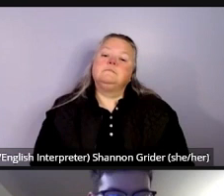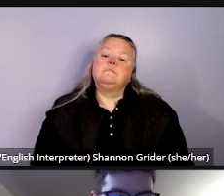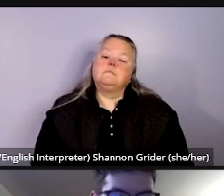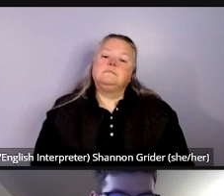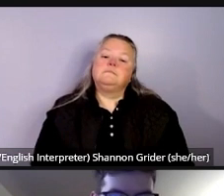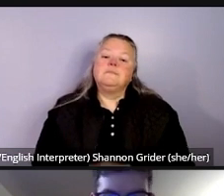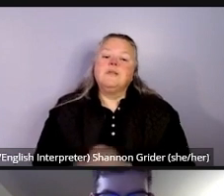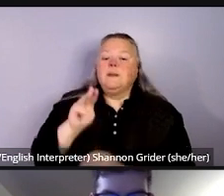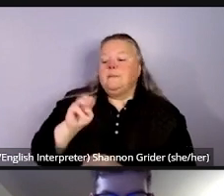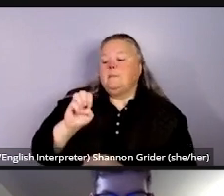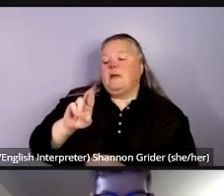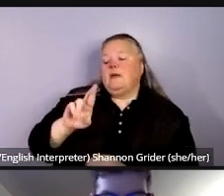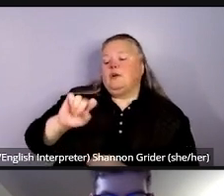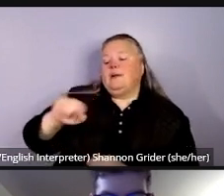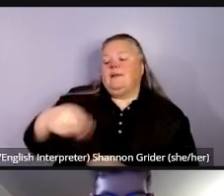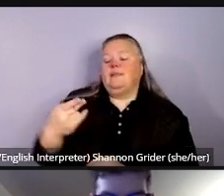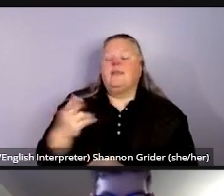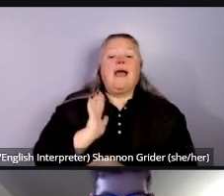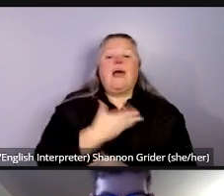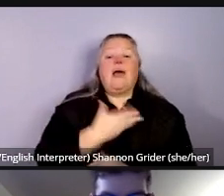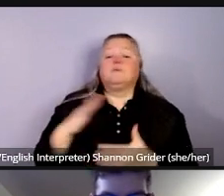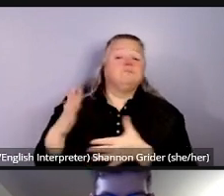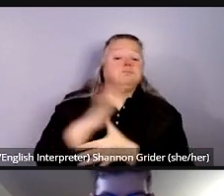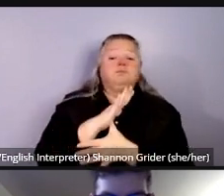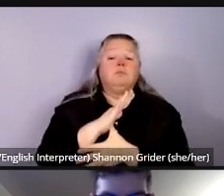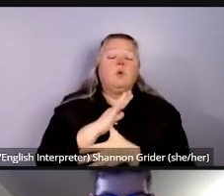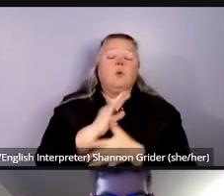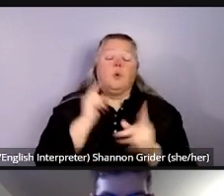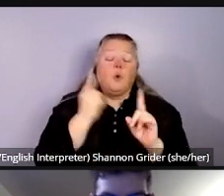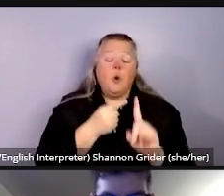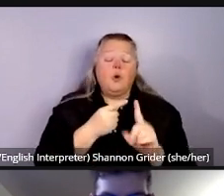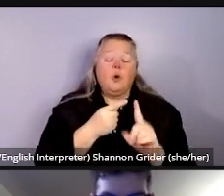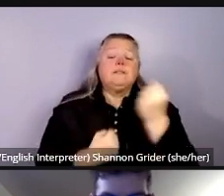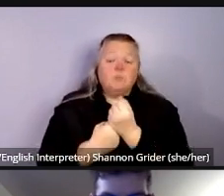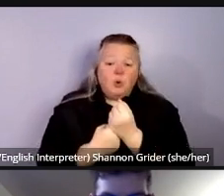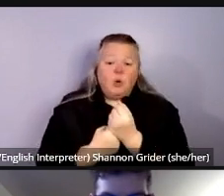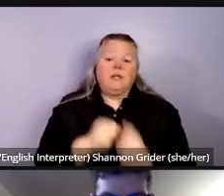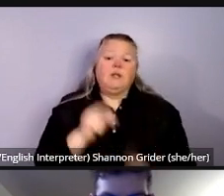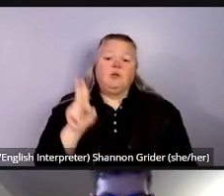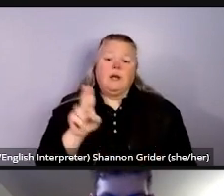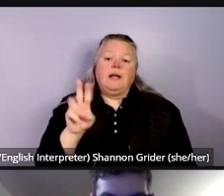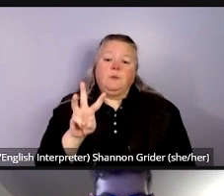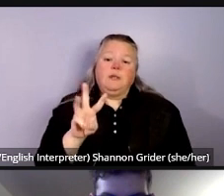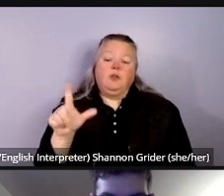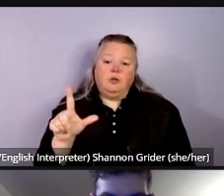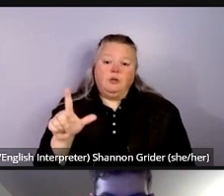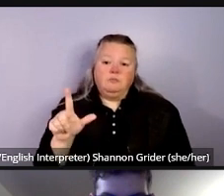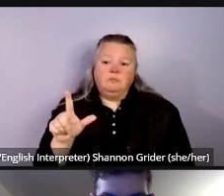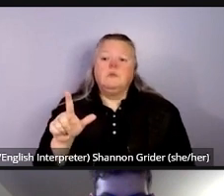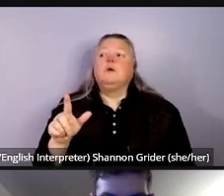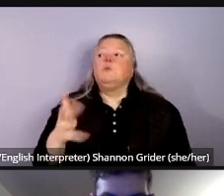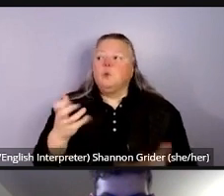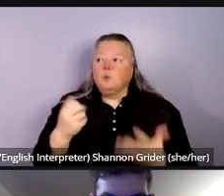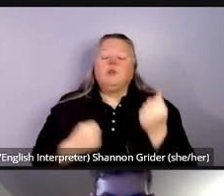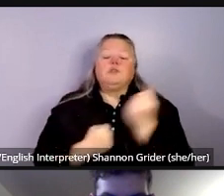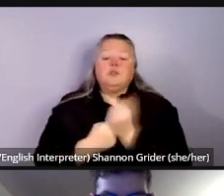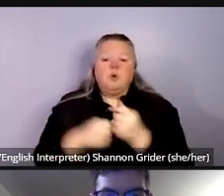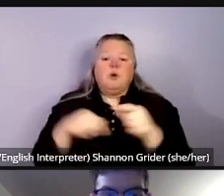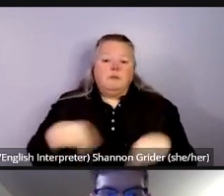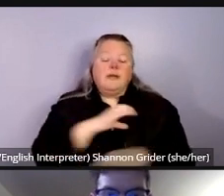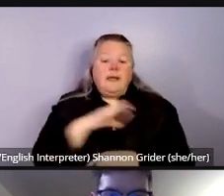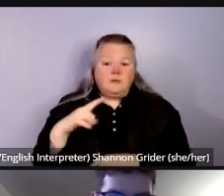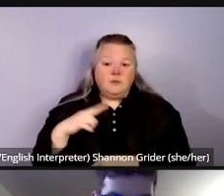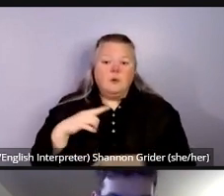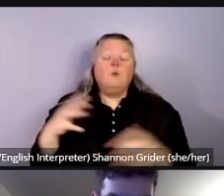Our number one goal as those supporting United We Learn and the council is that we want all of these efforts